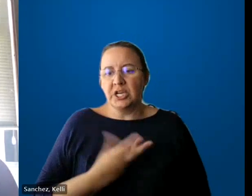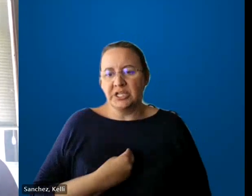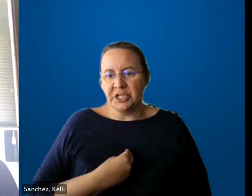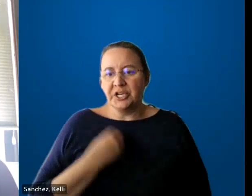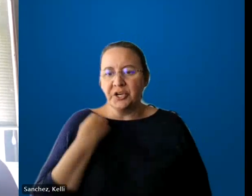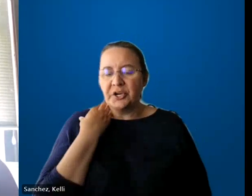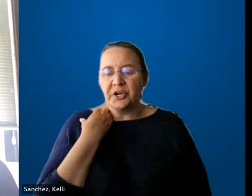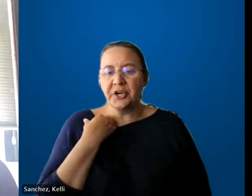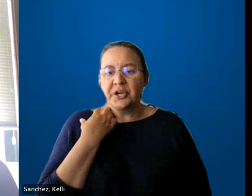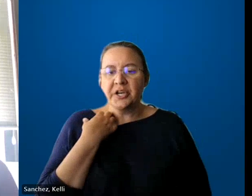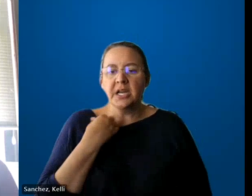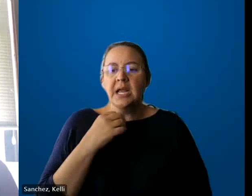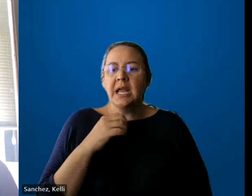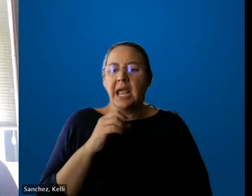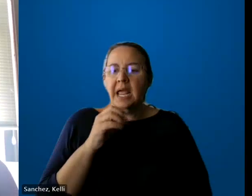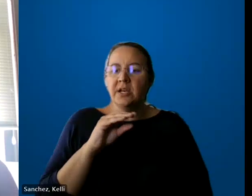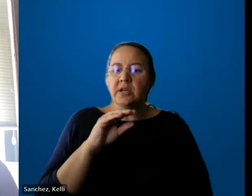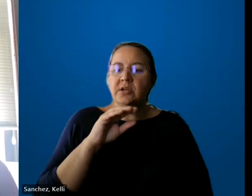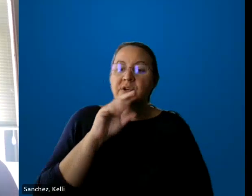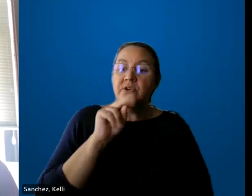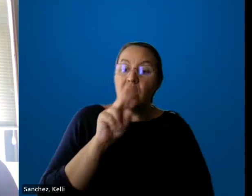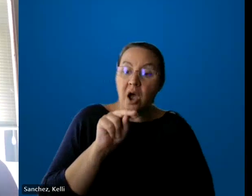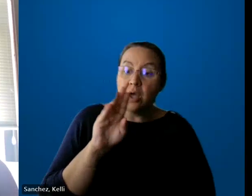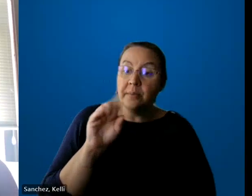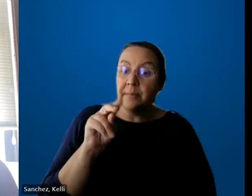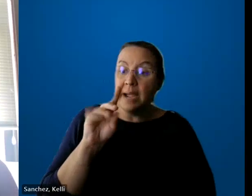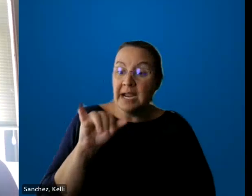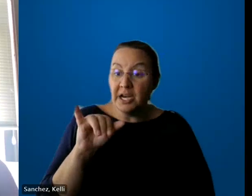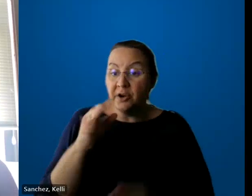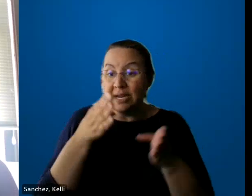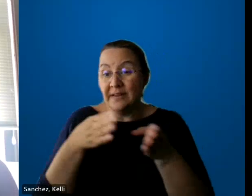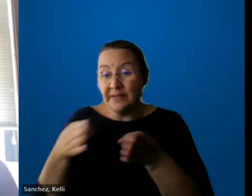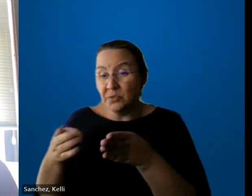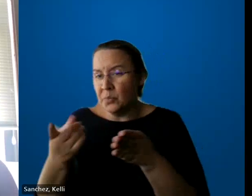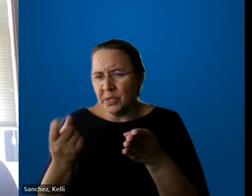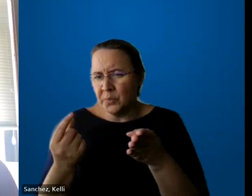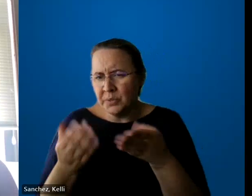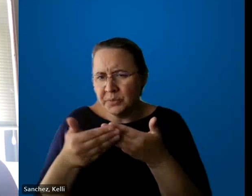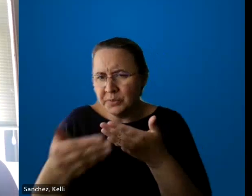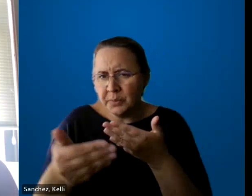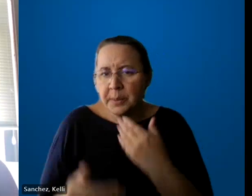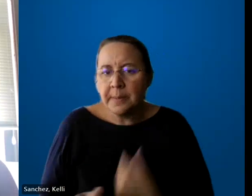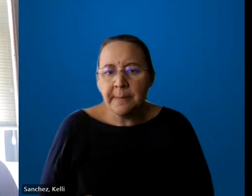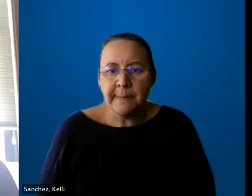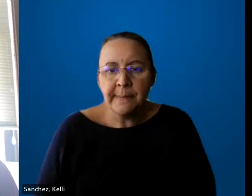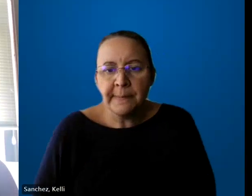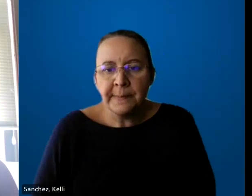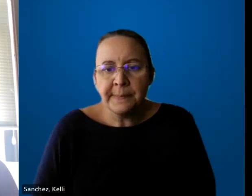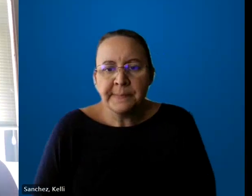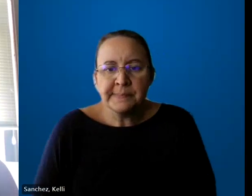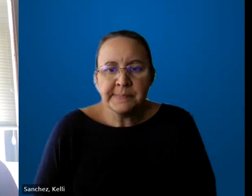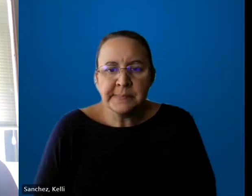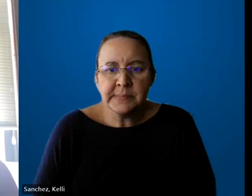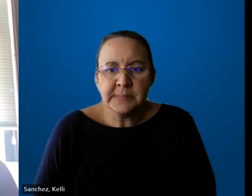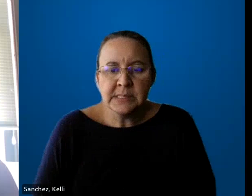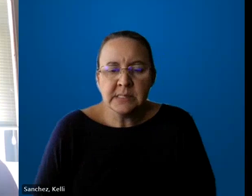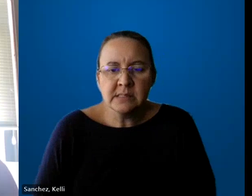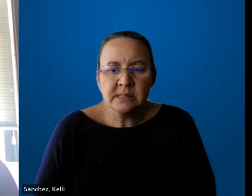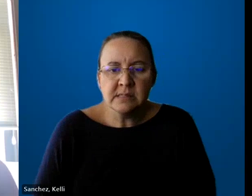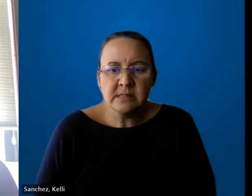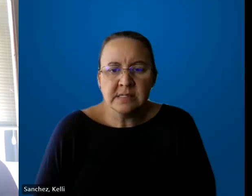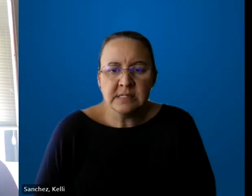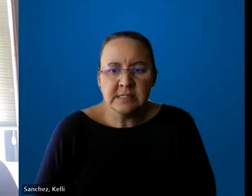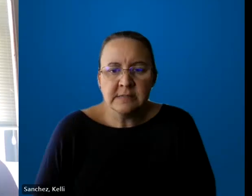transgender, and non-binary individuals? What else can we do? Yeah, go ahead. I will speak